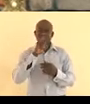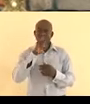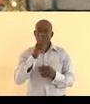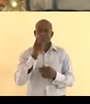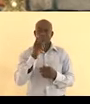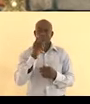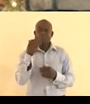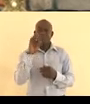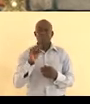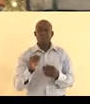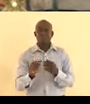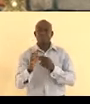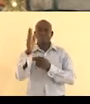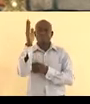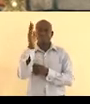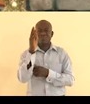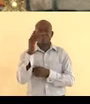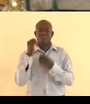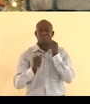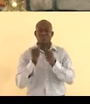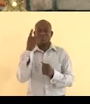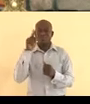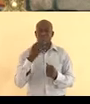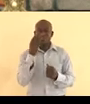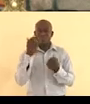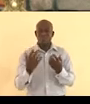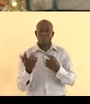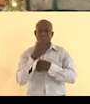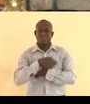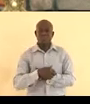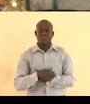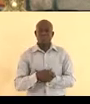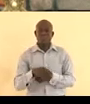the truth of God, which they speak today,